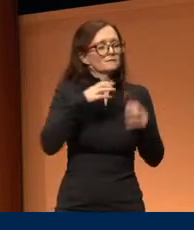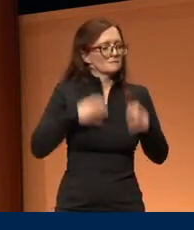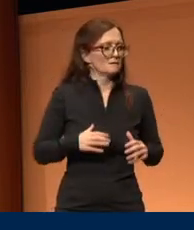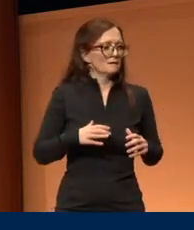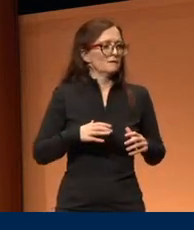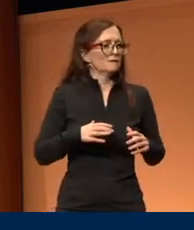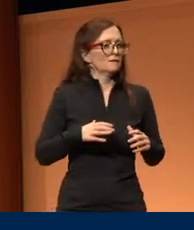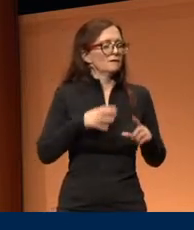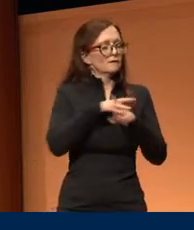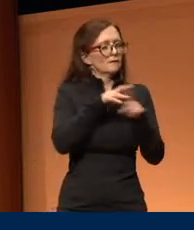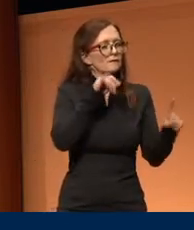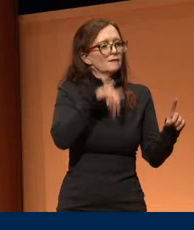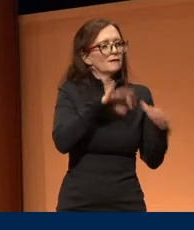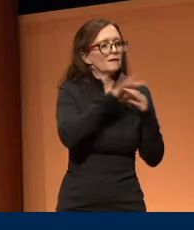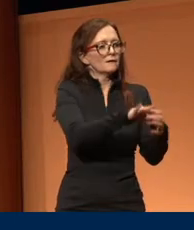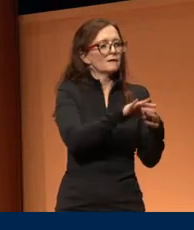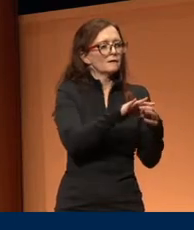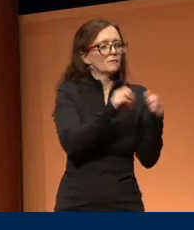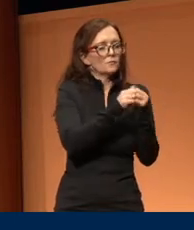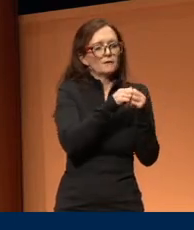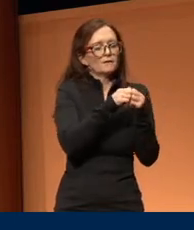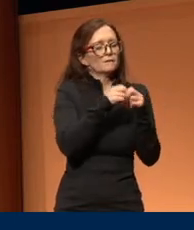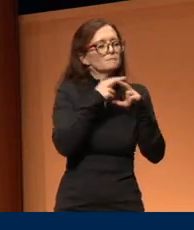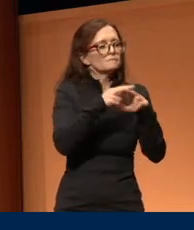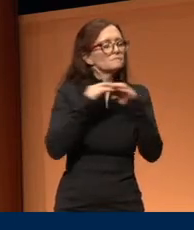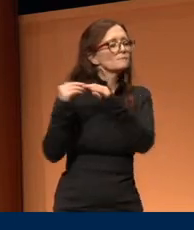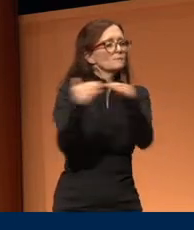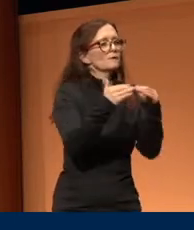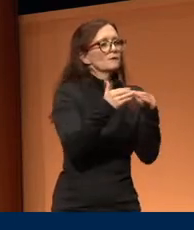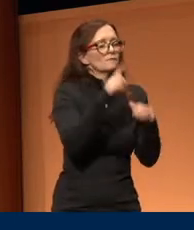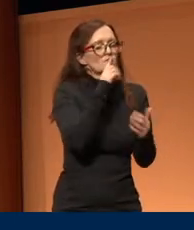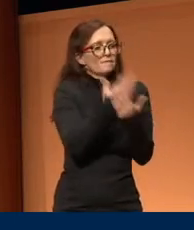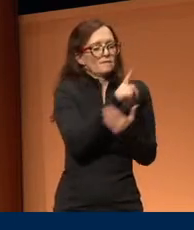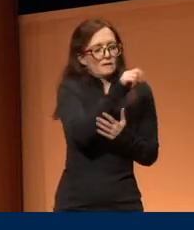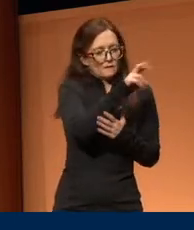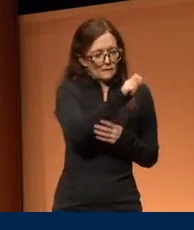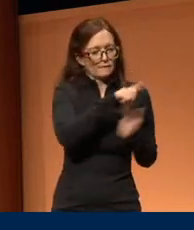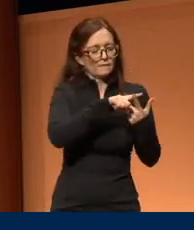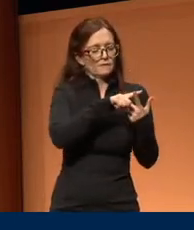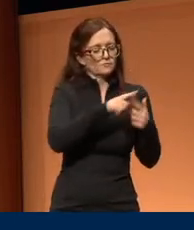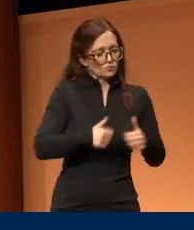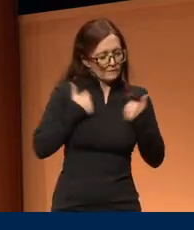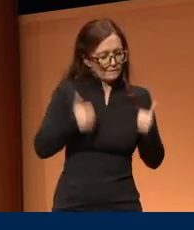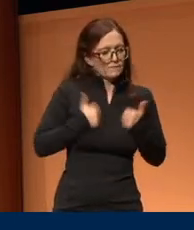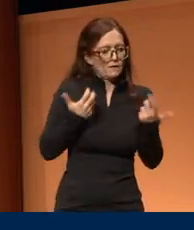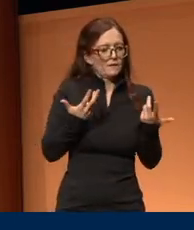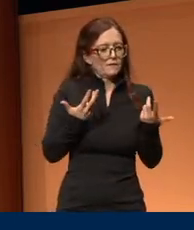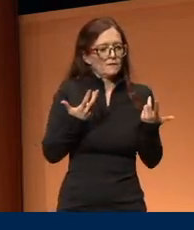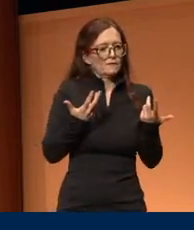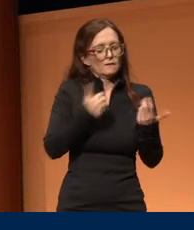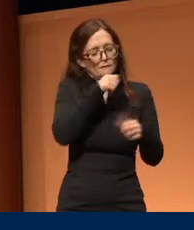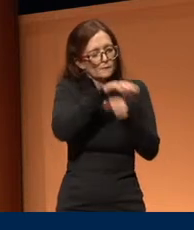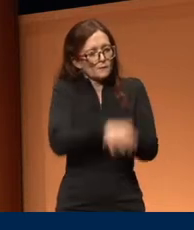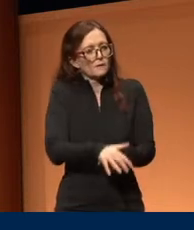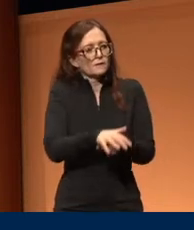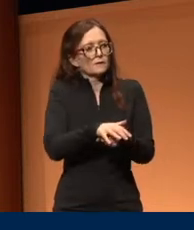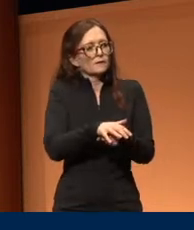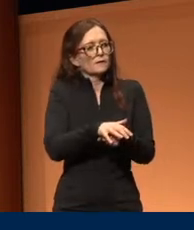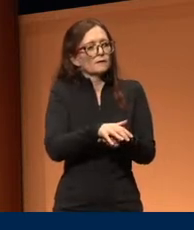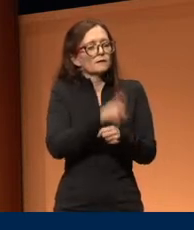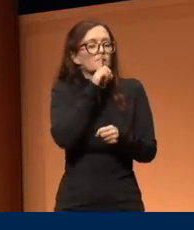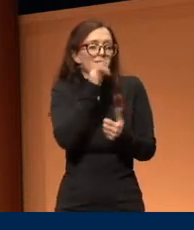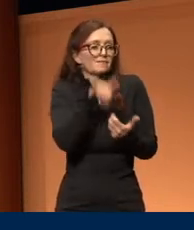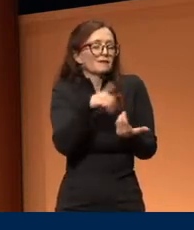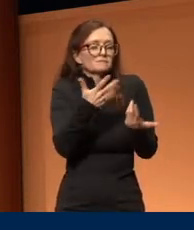in the context of our contemporary democracies. The fact that their love for each other survived that amount of pressure is at least